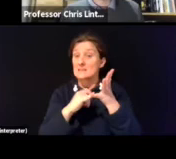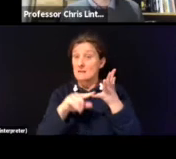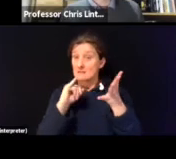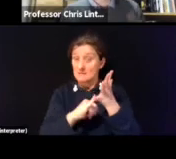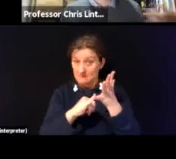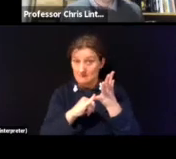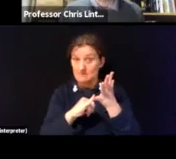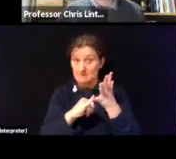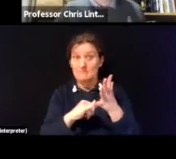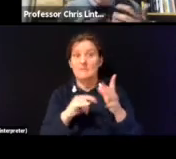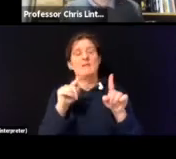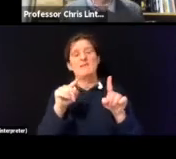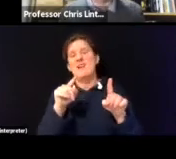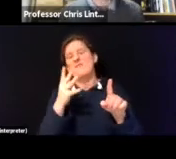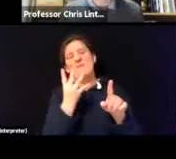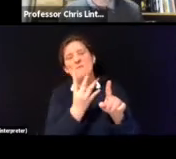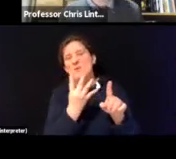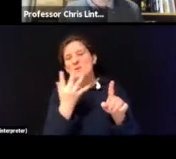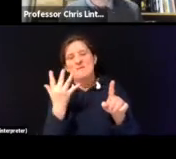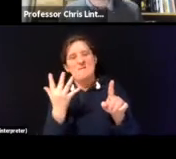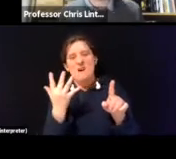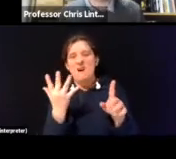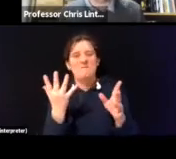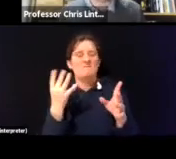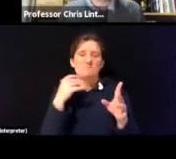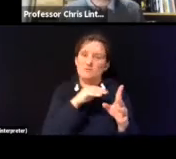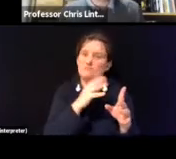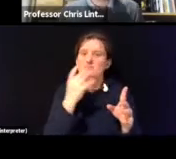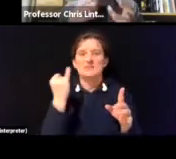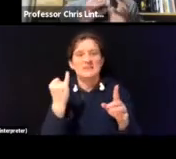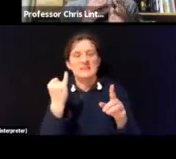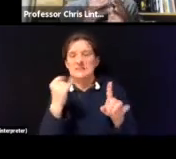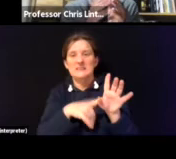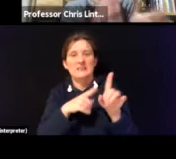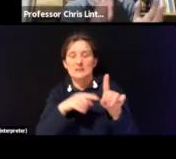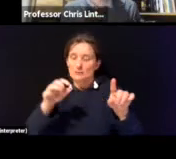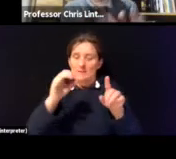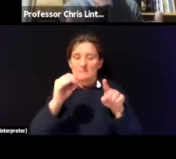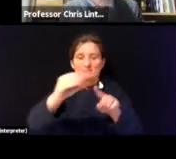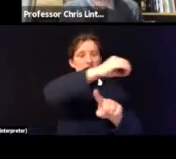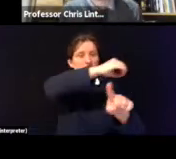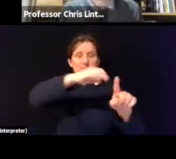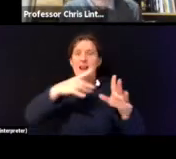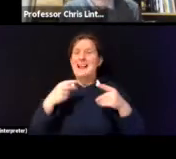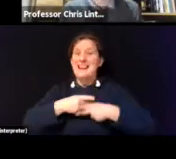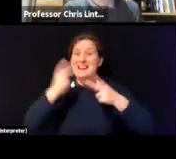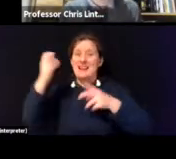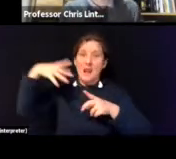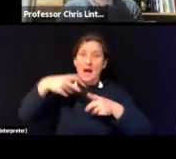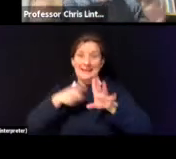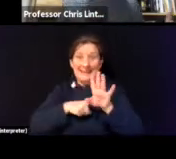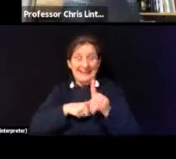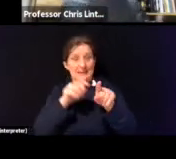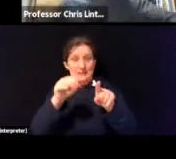on orbits that take between 45 and 460 years to complete. And they're sort of, the smallest of them is 2 or 3 times the